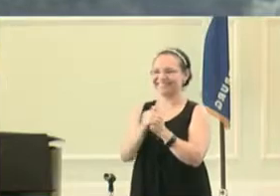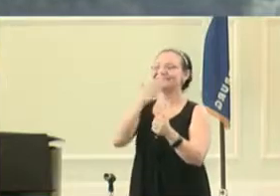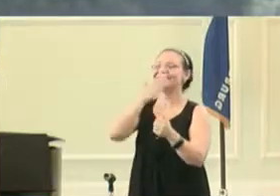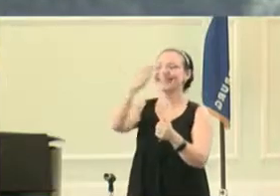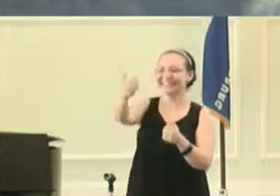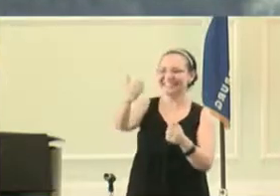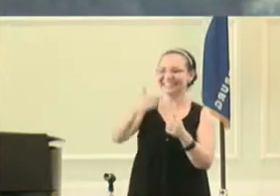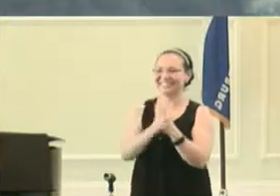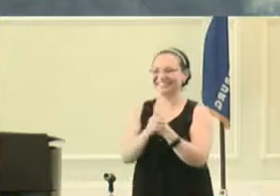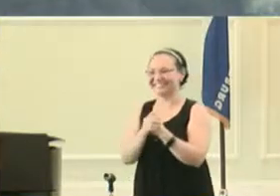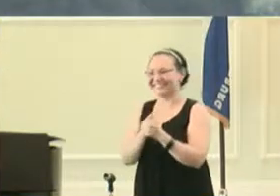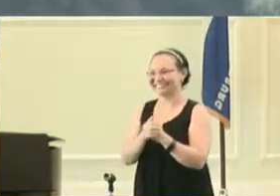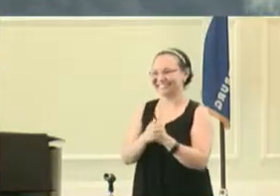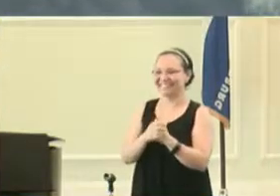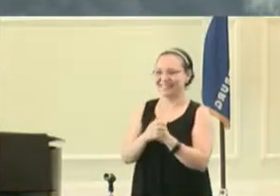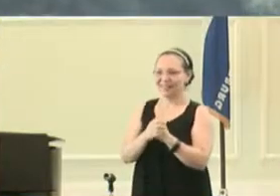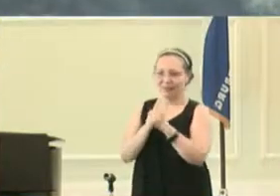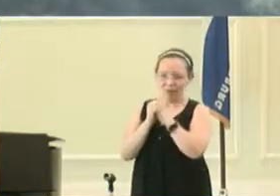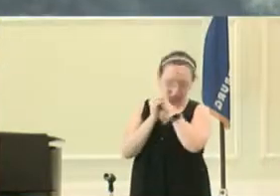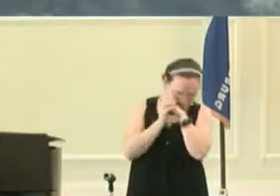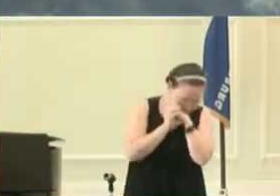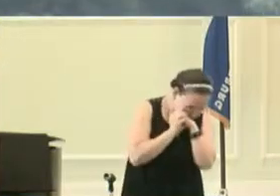Thank you. Thank you.